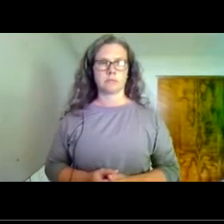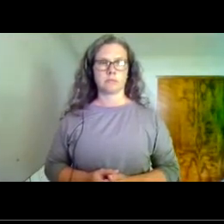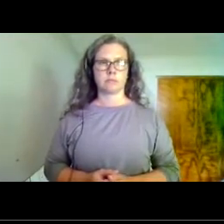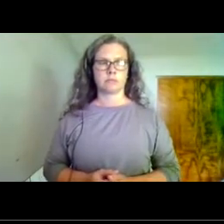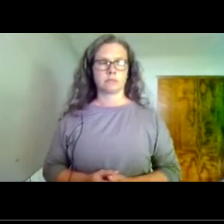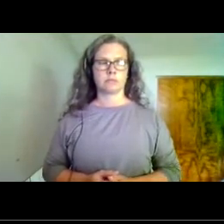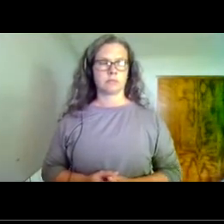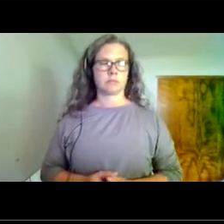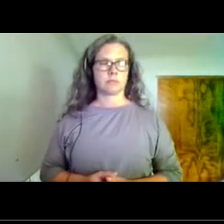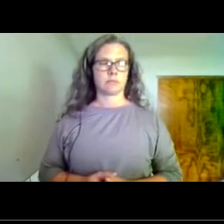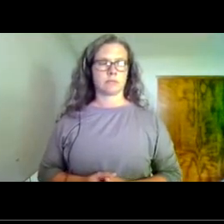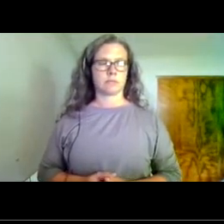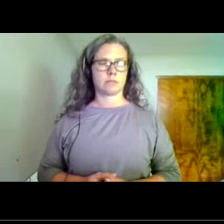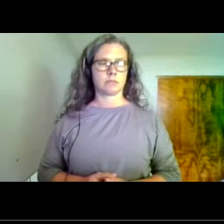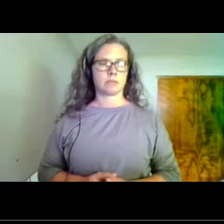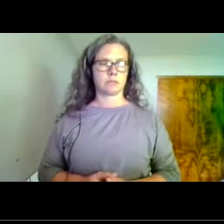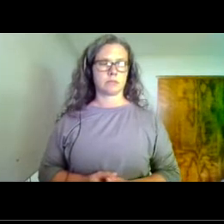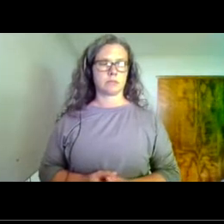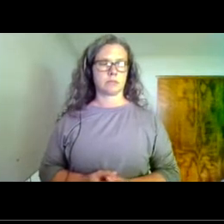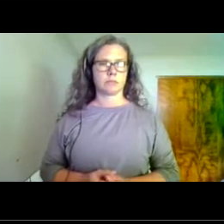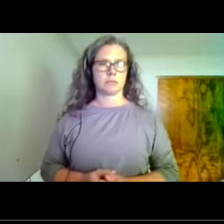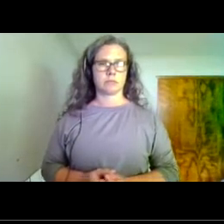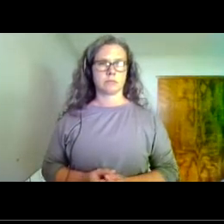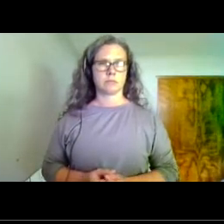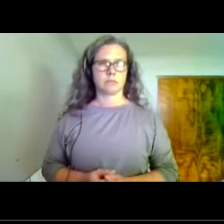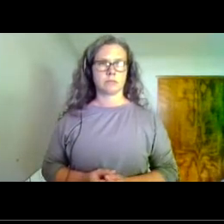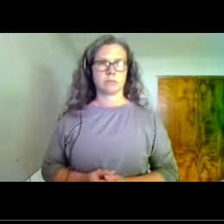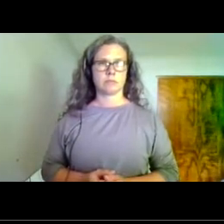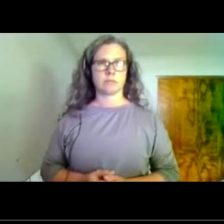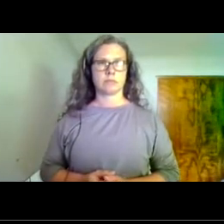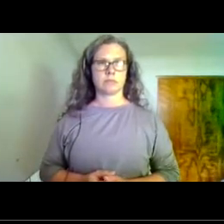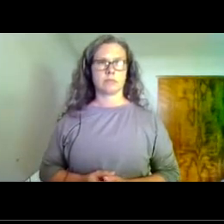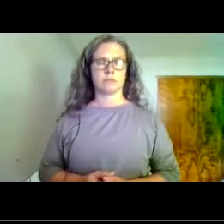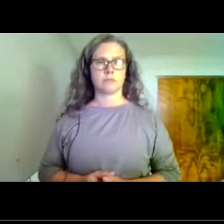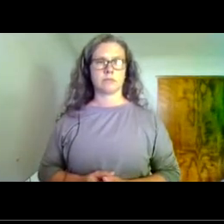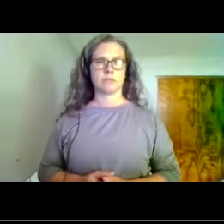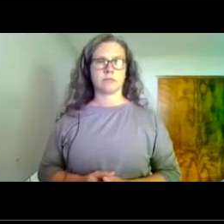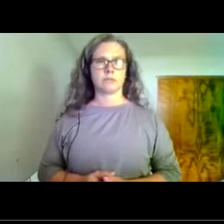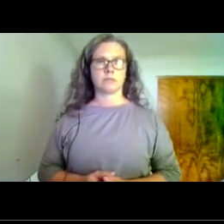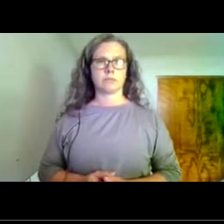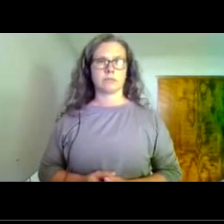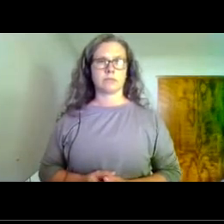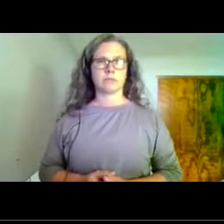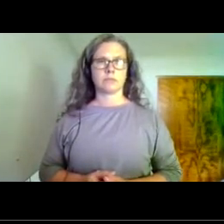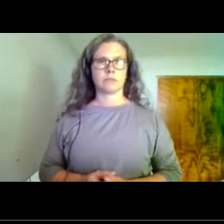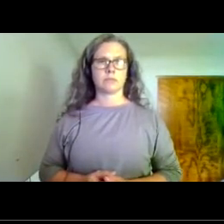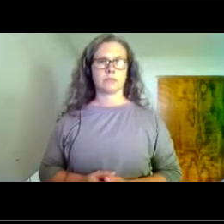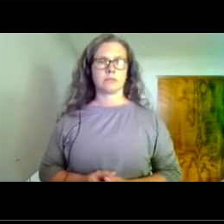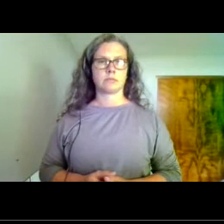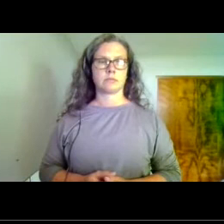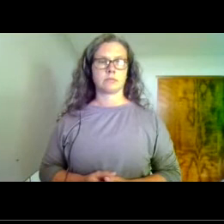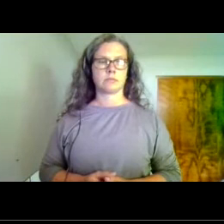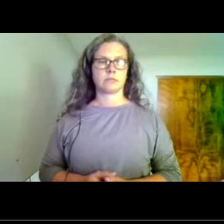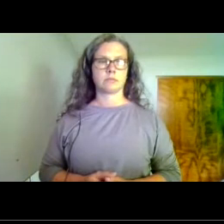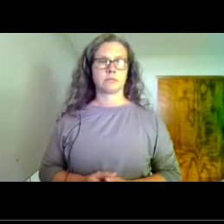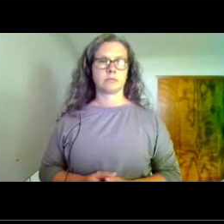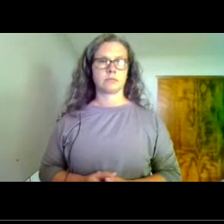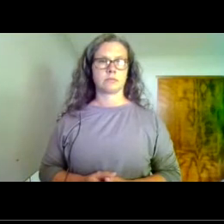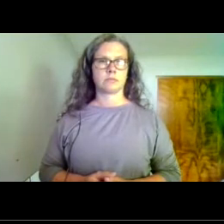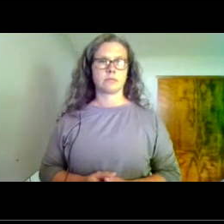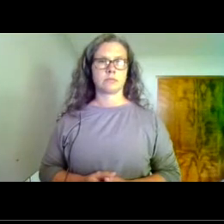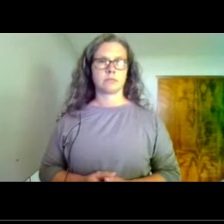either temporary or permanent. Within 50 feet of state waters. And as you saw, the methods are varied,